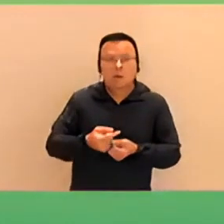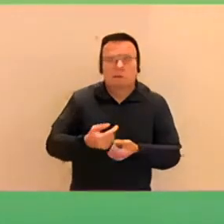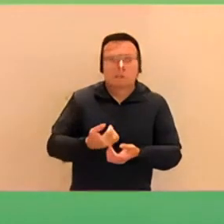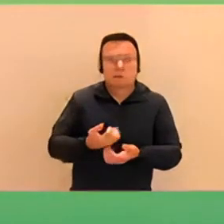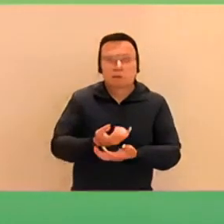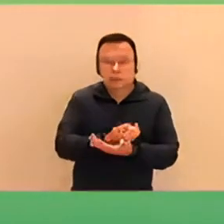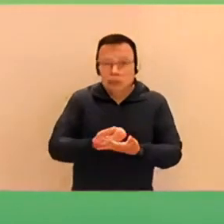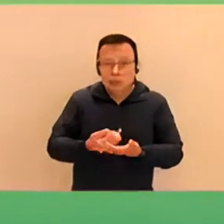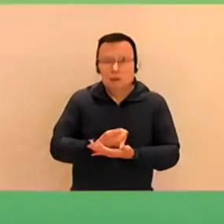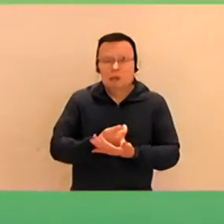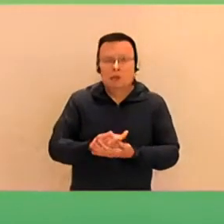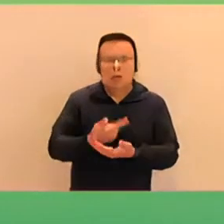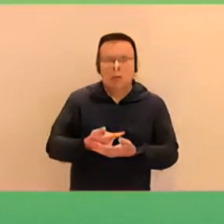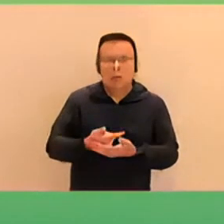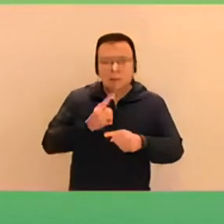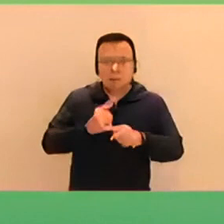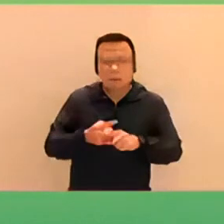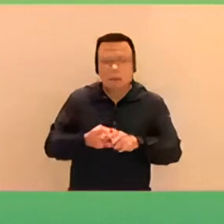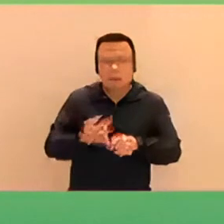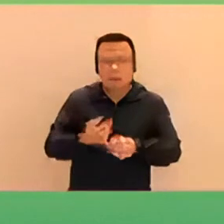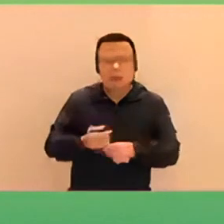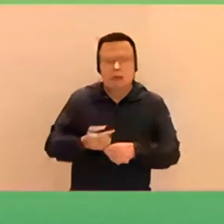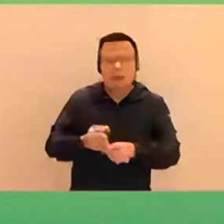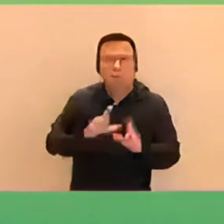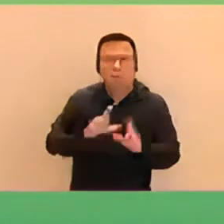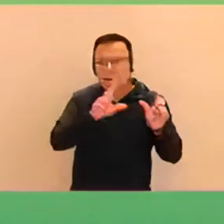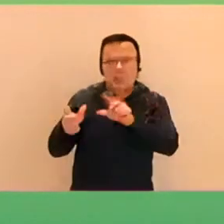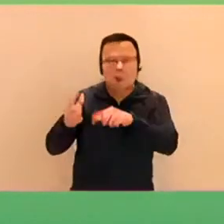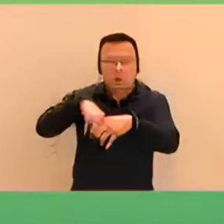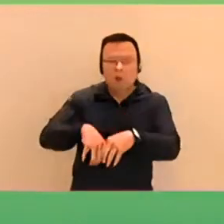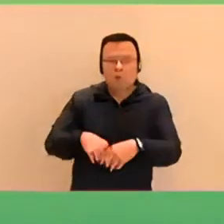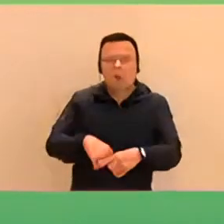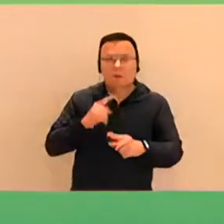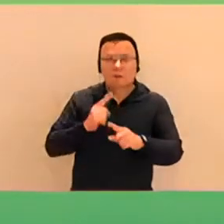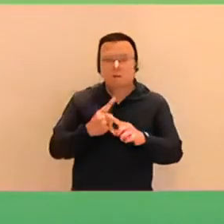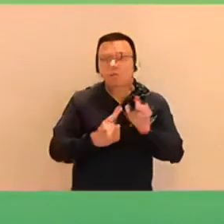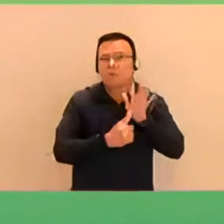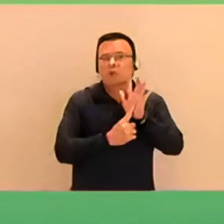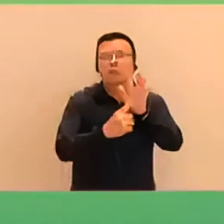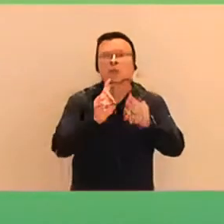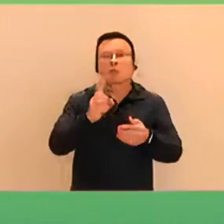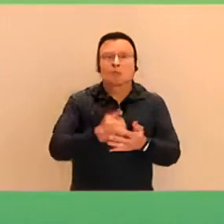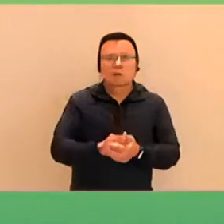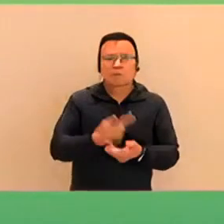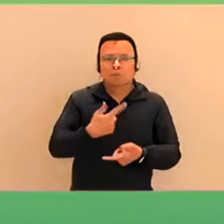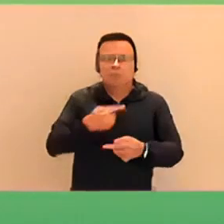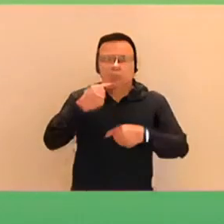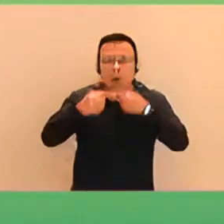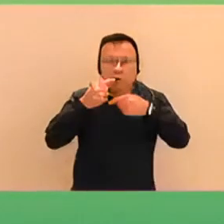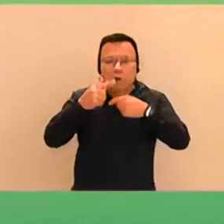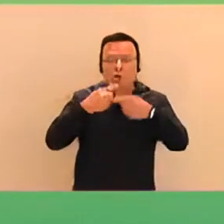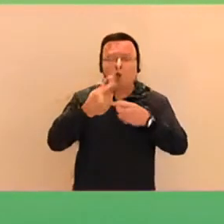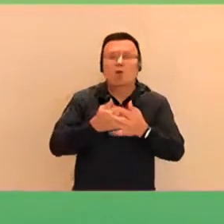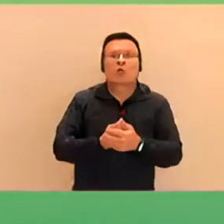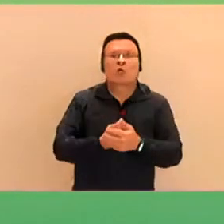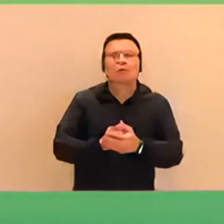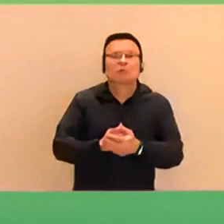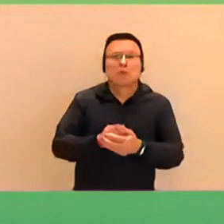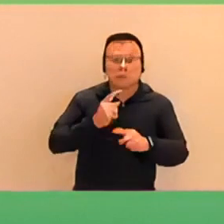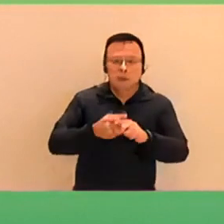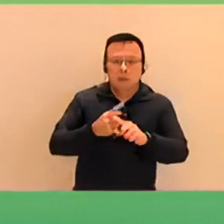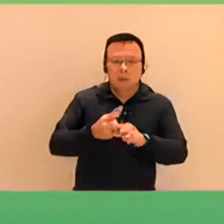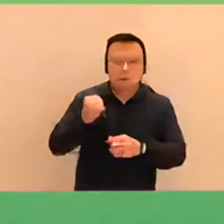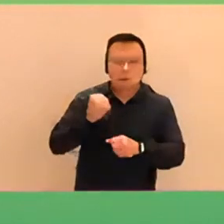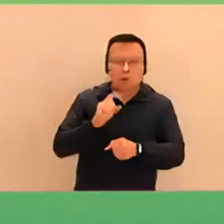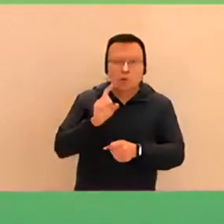not only as what they said. So after that, the international expertise